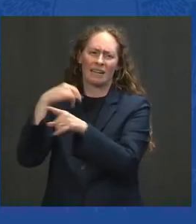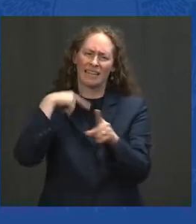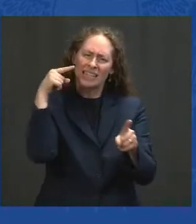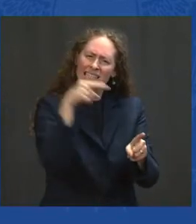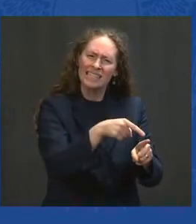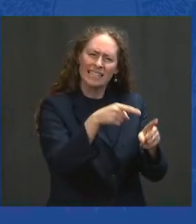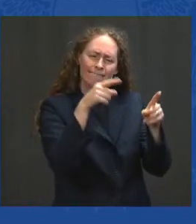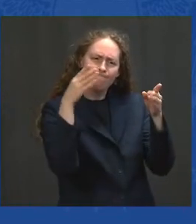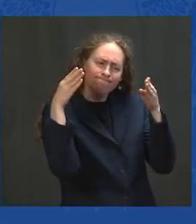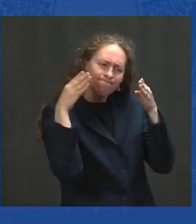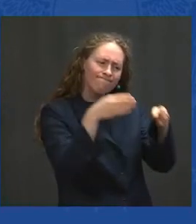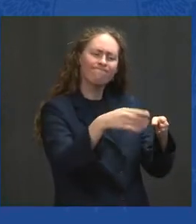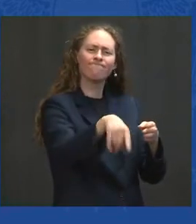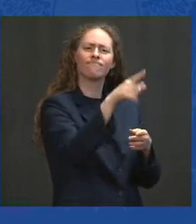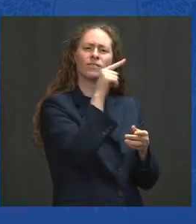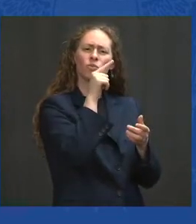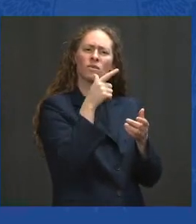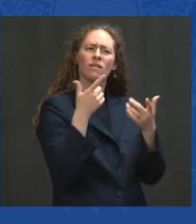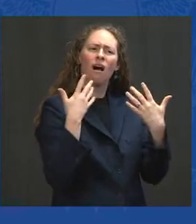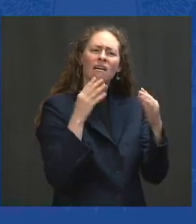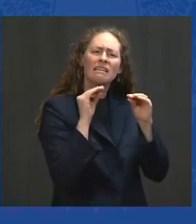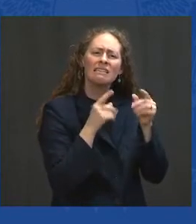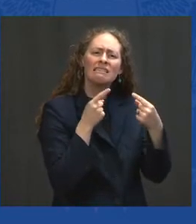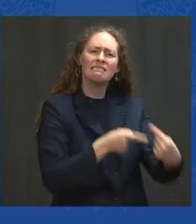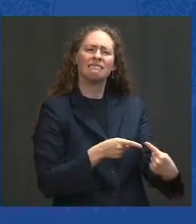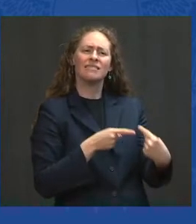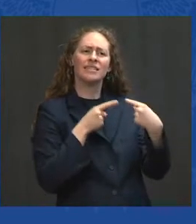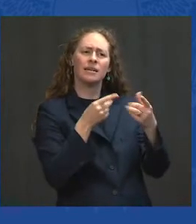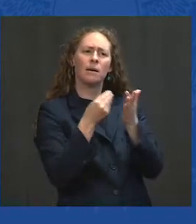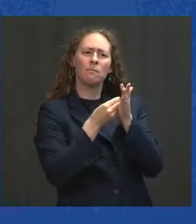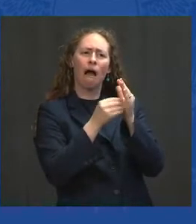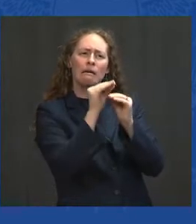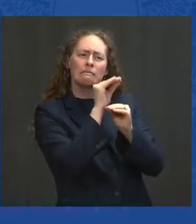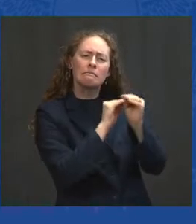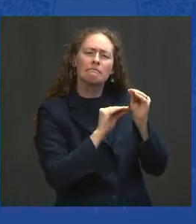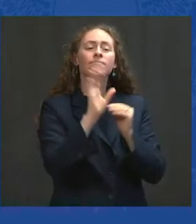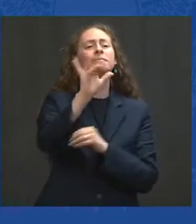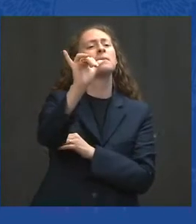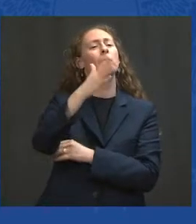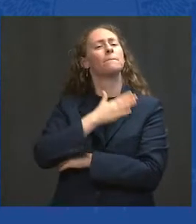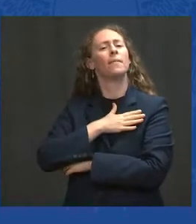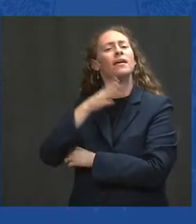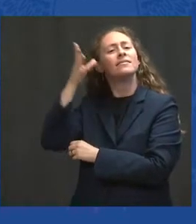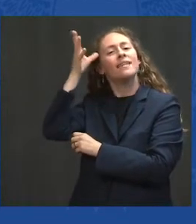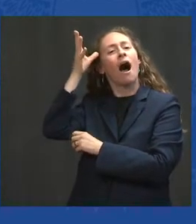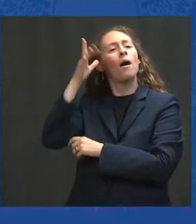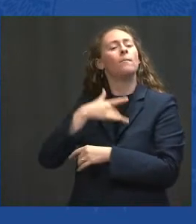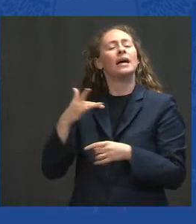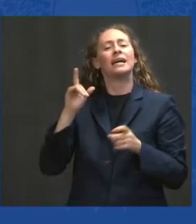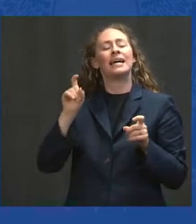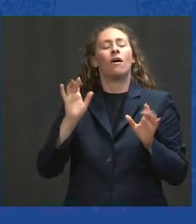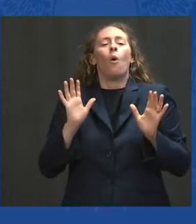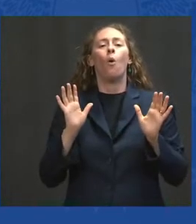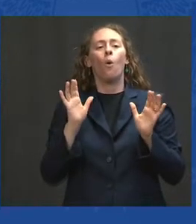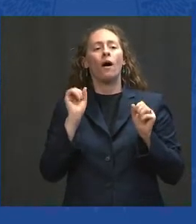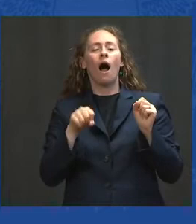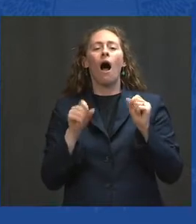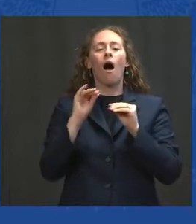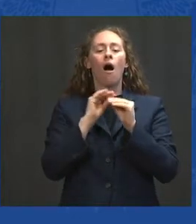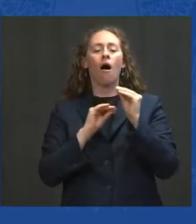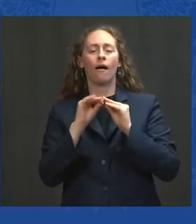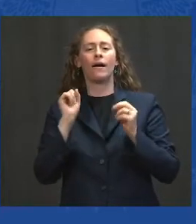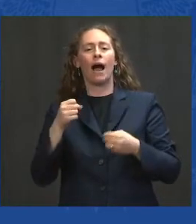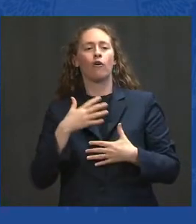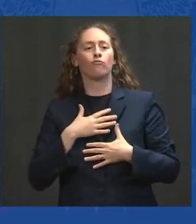who are struggling, who are just looking for a little bit of, my dad would say, a little bit of breathing room, a little bit of breathing room. This has